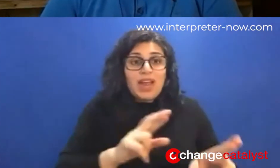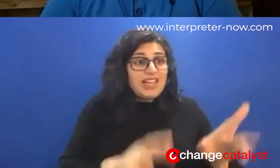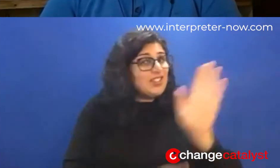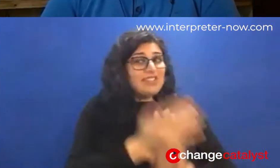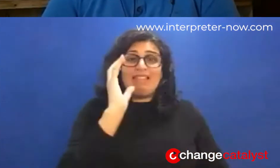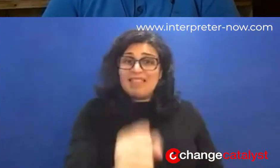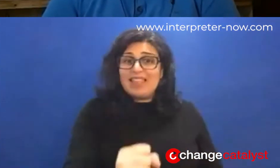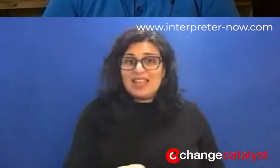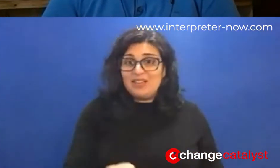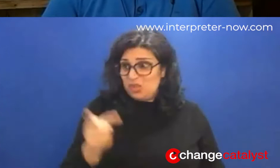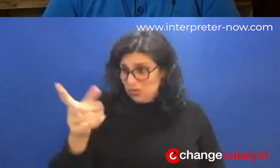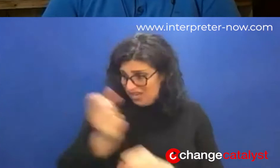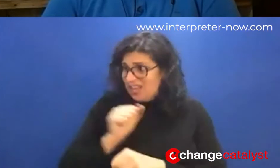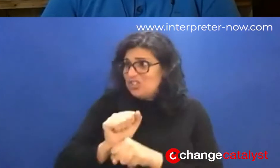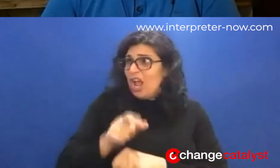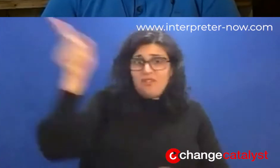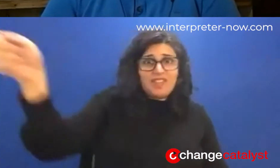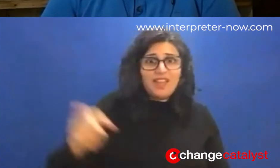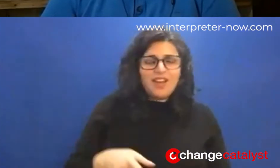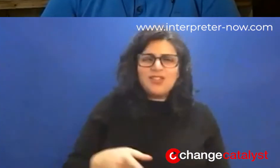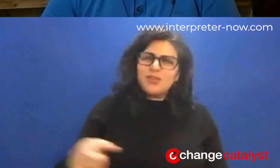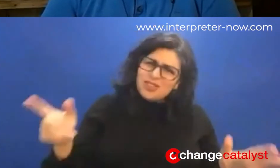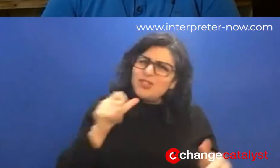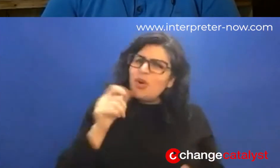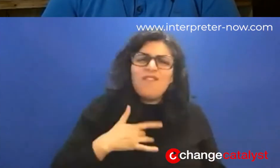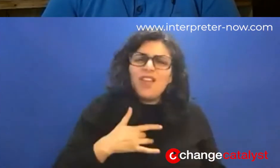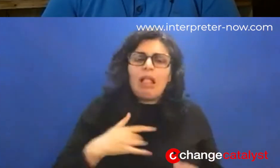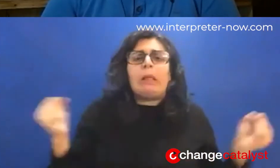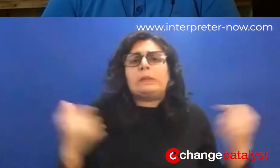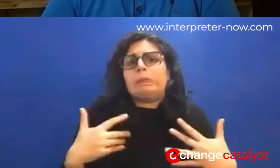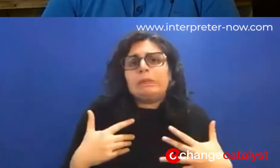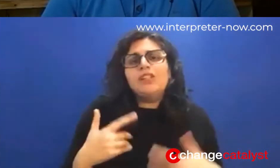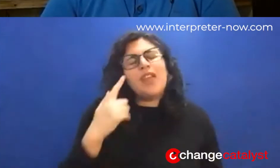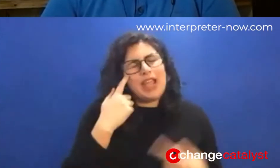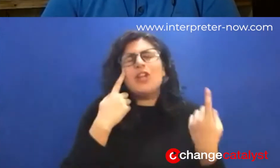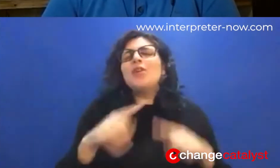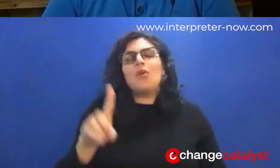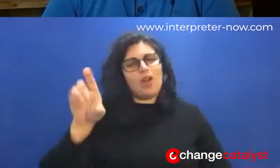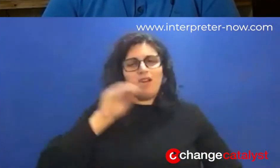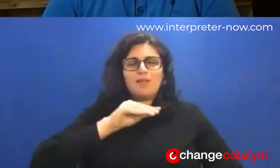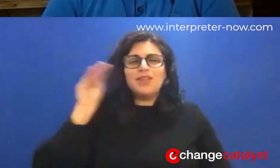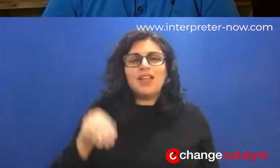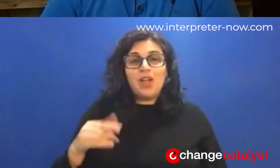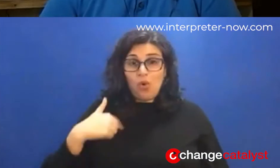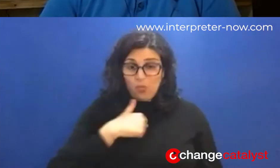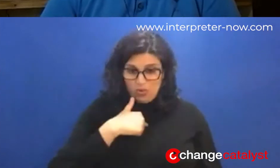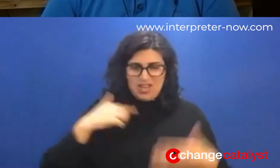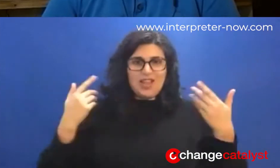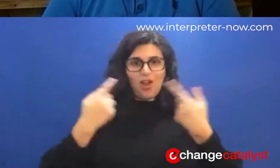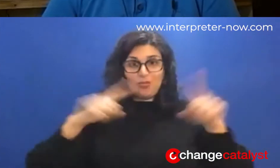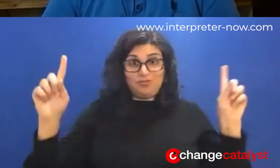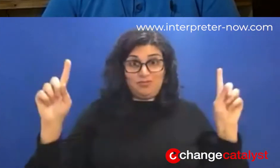go do what you need to do. Right. And that's, I agree with you 100%. It's like, we got here. It's not, we